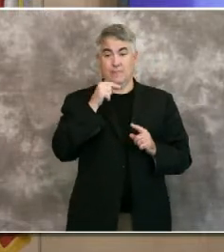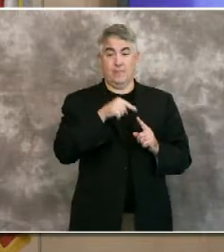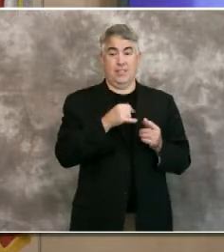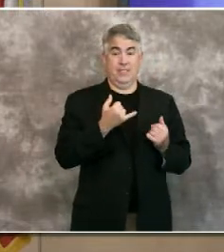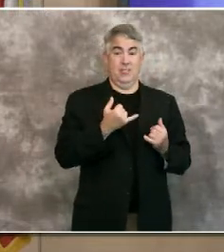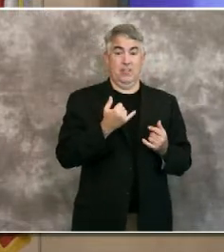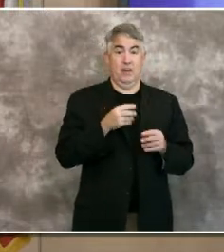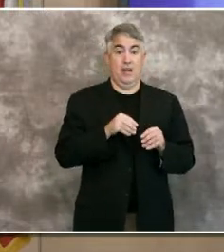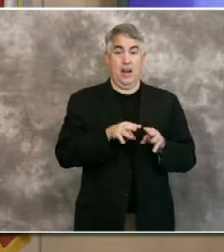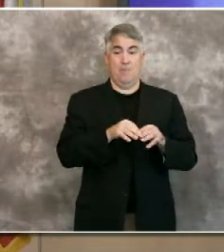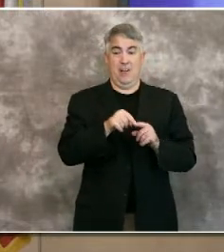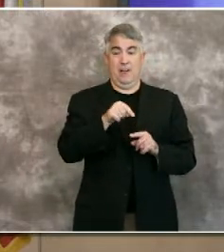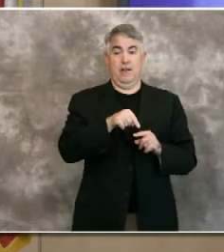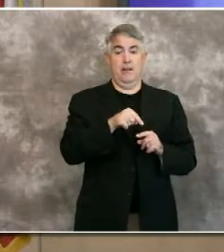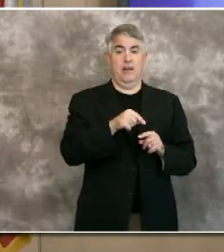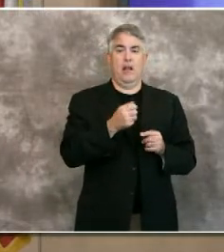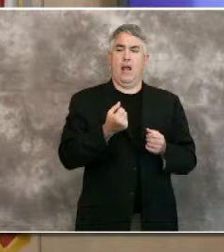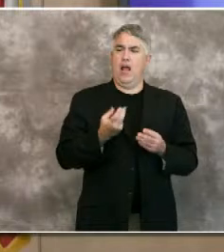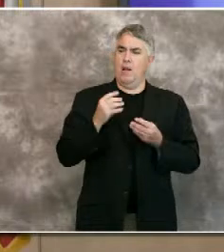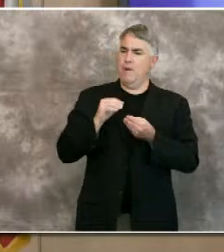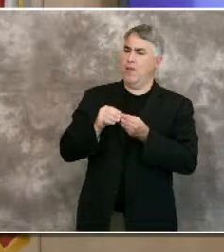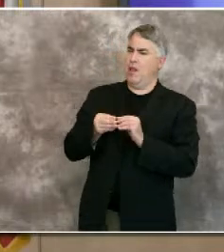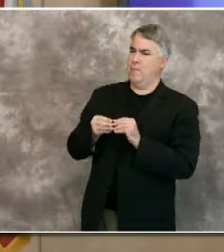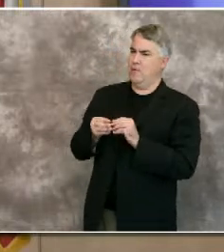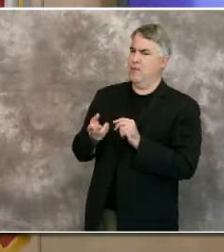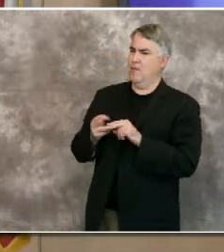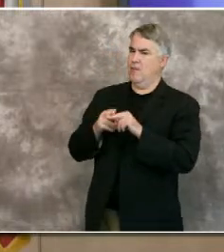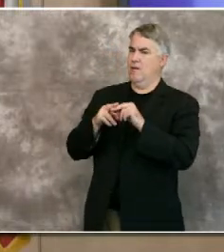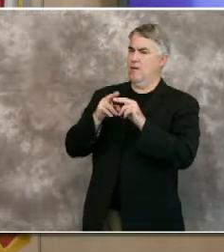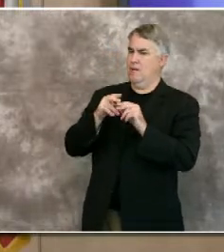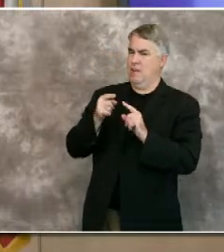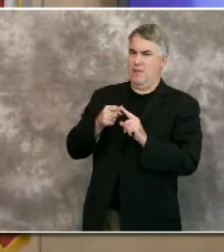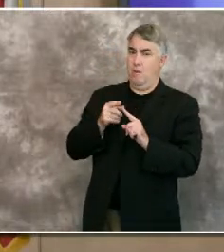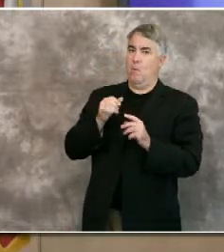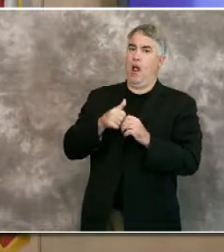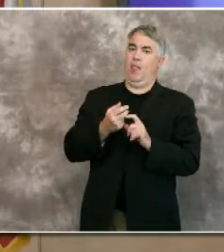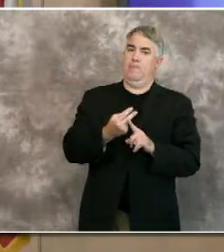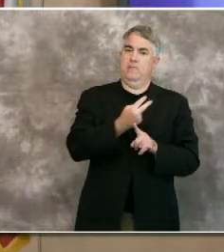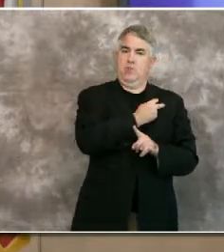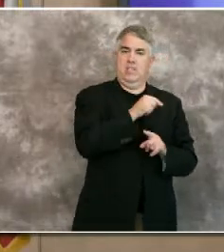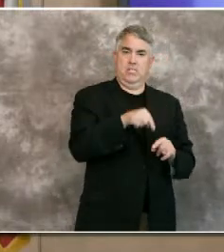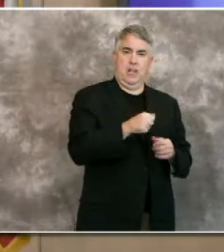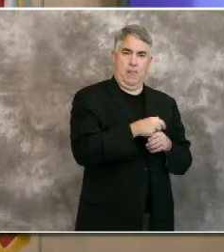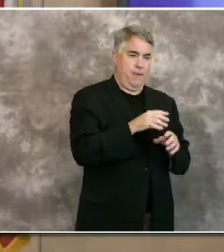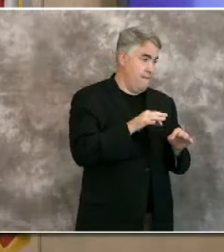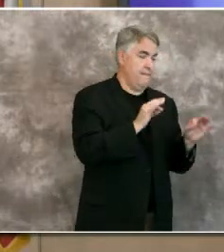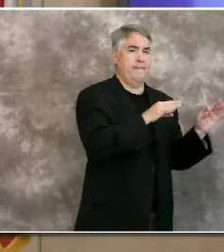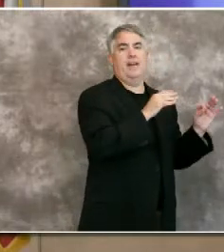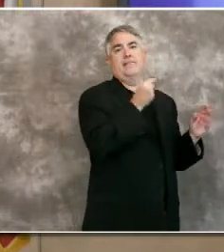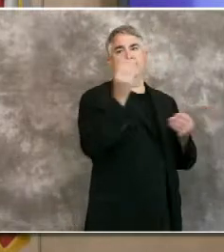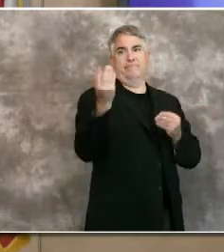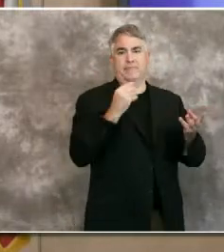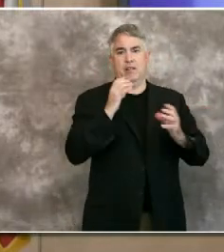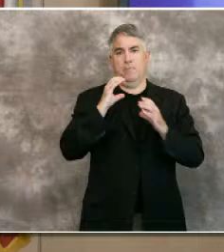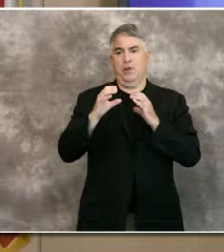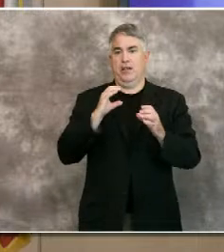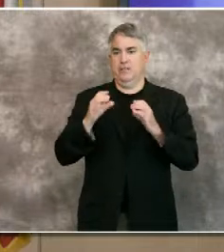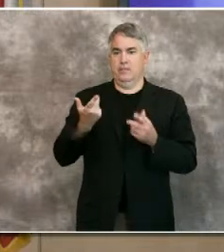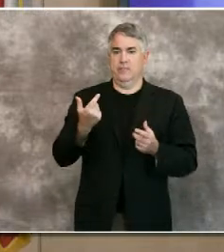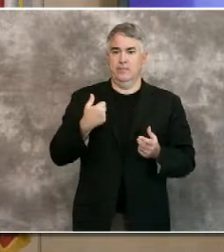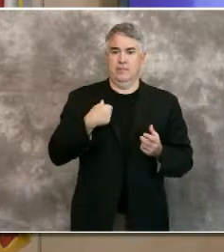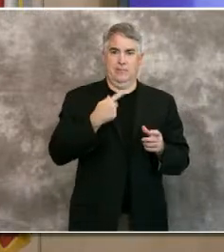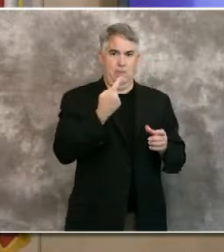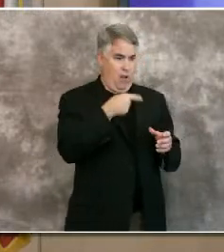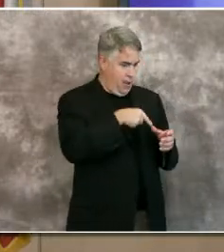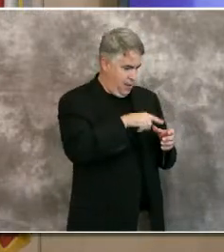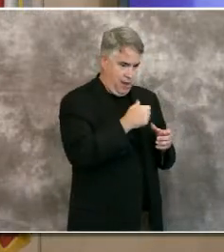number could increase over time as we delve deeper into the contact tracing efforts around reaching out to all of those individuals who are there. So